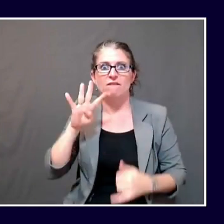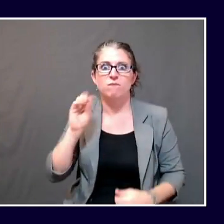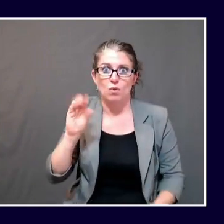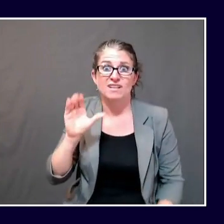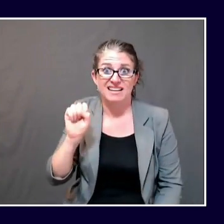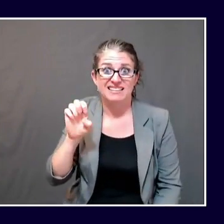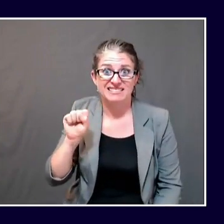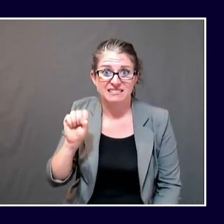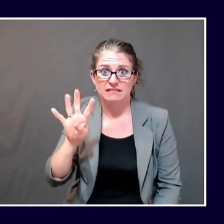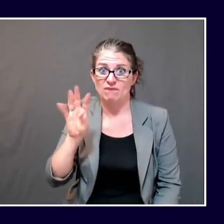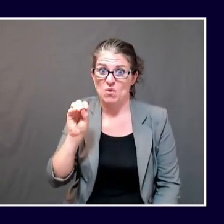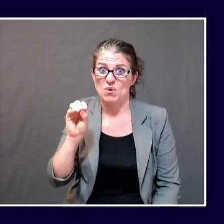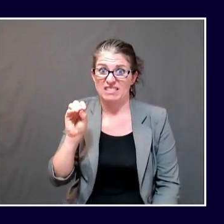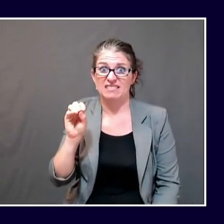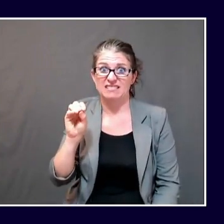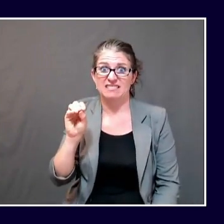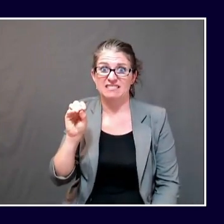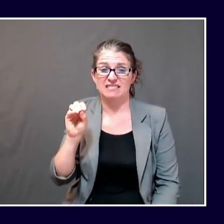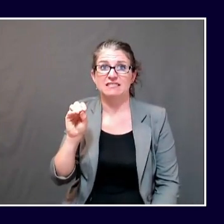those cases,